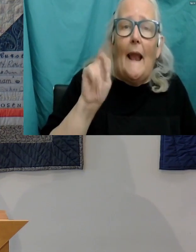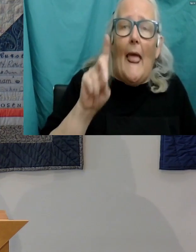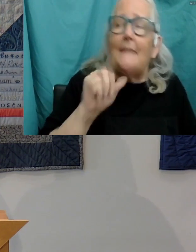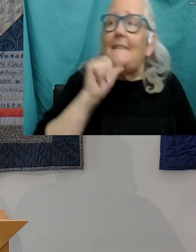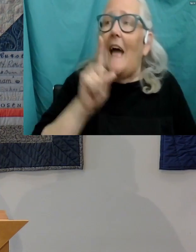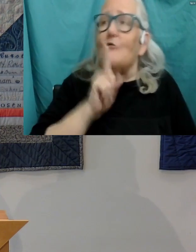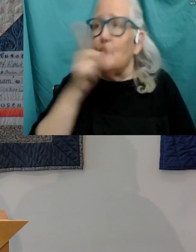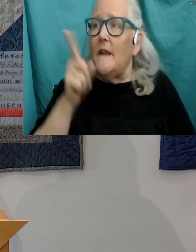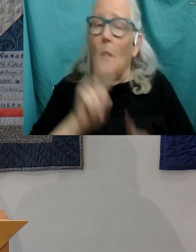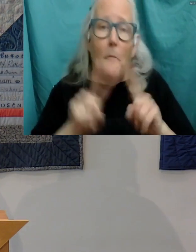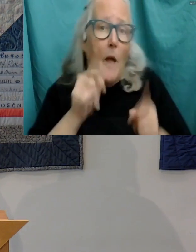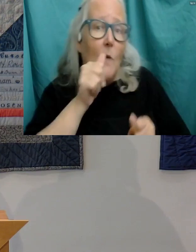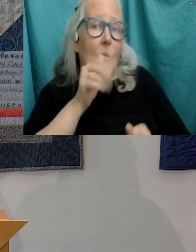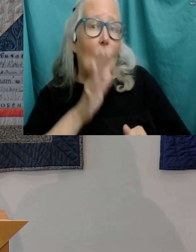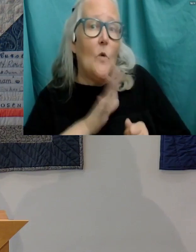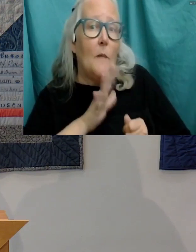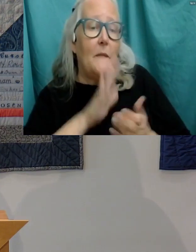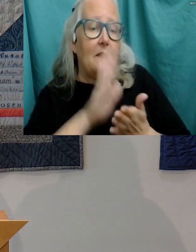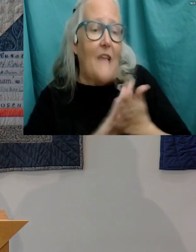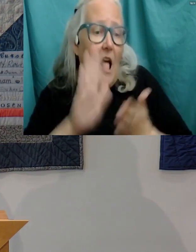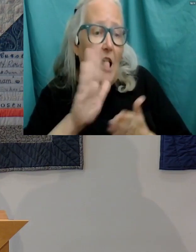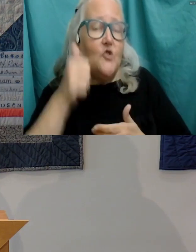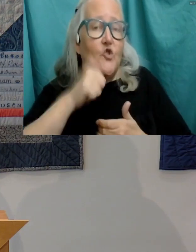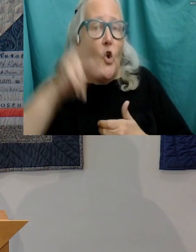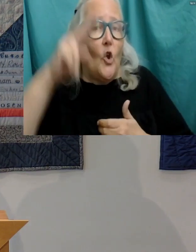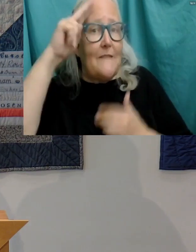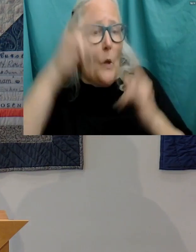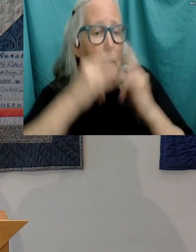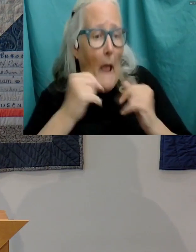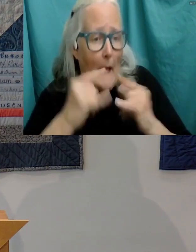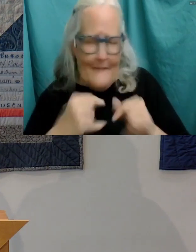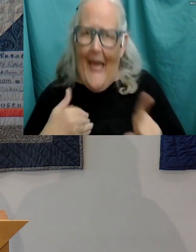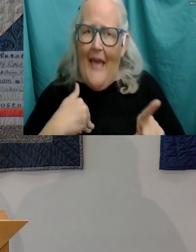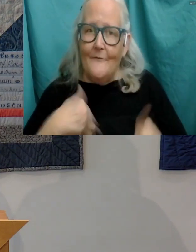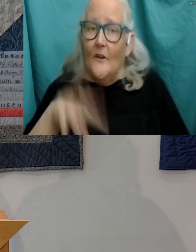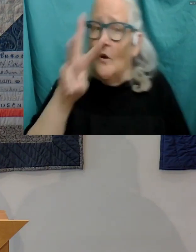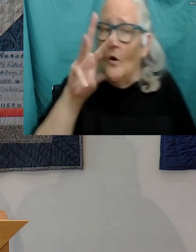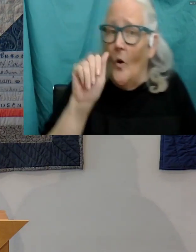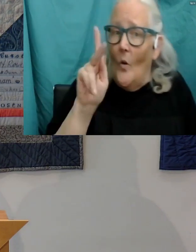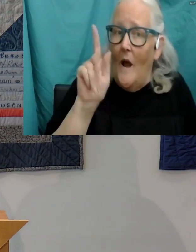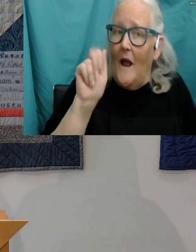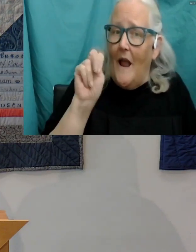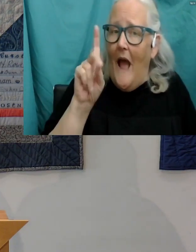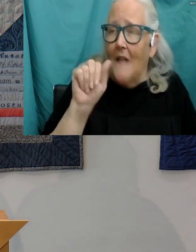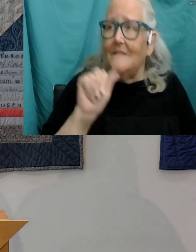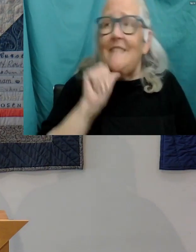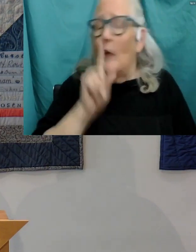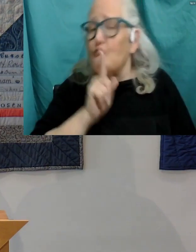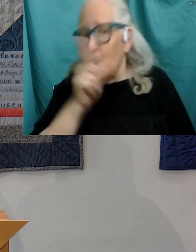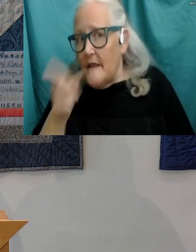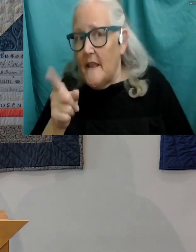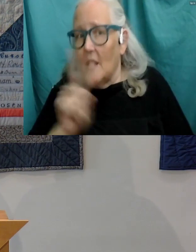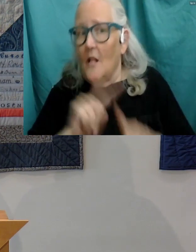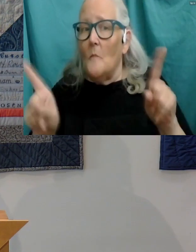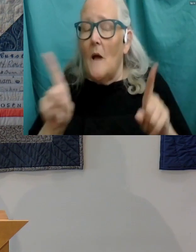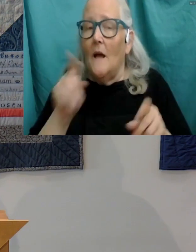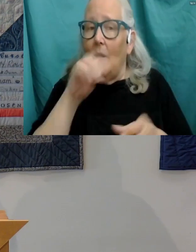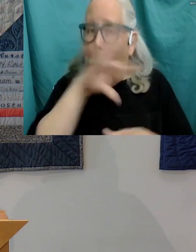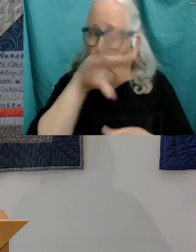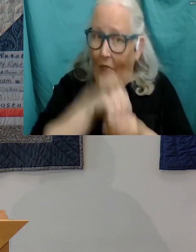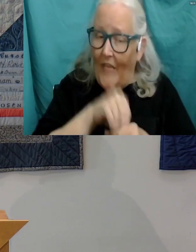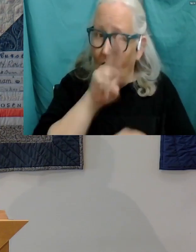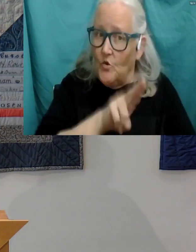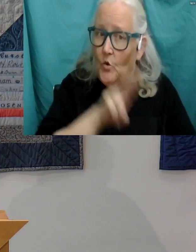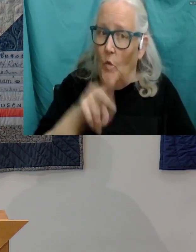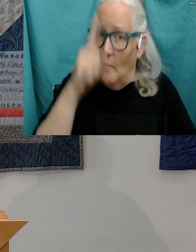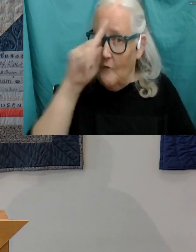camps definitely do. Wakanda might not exist, but spaces within UUism for people of color to gather and